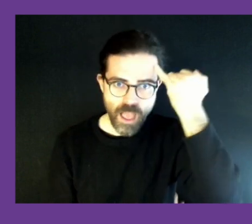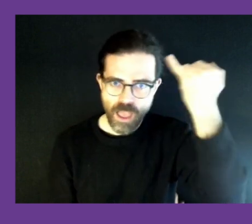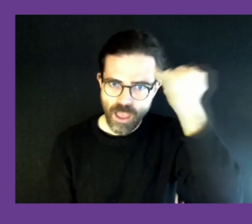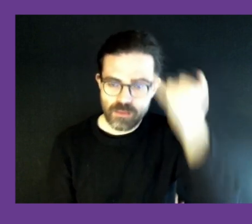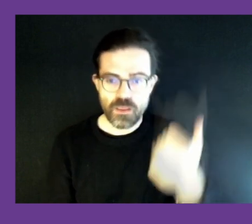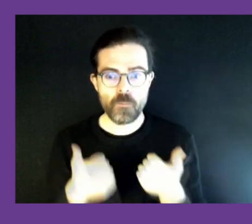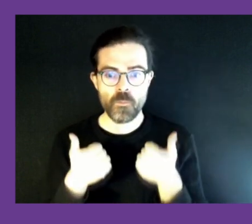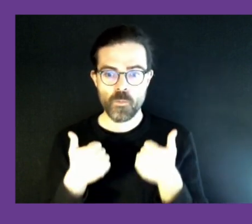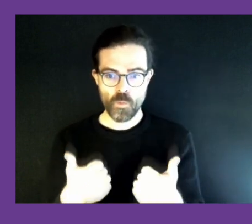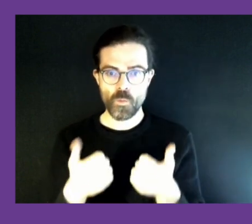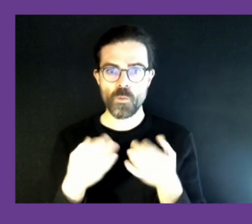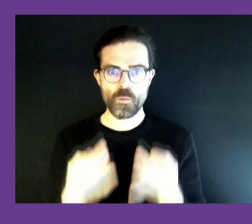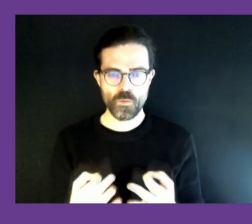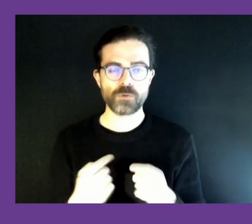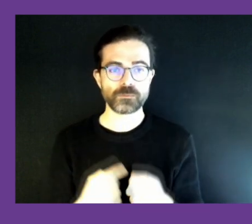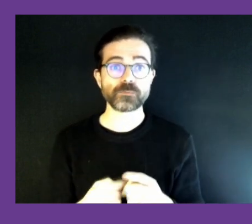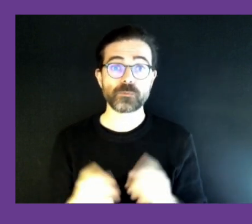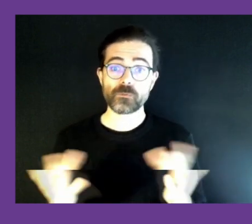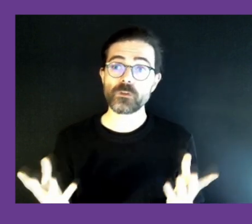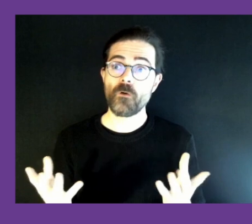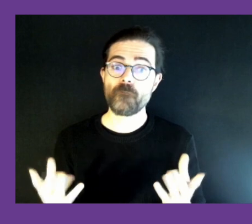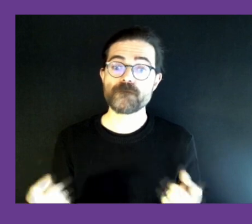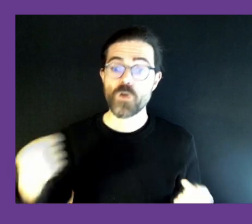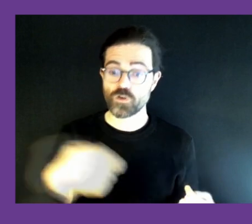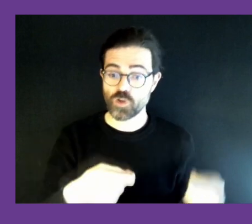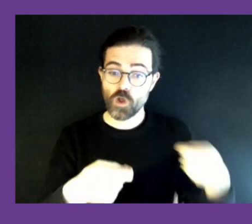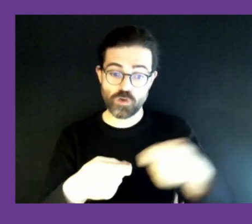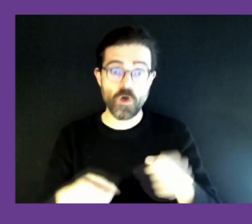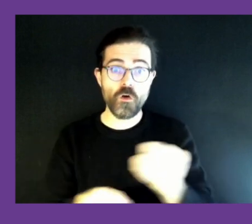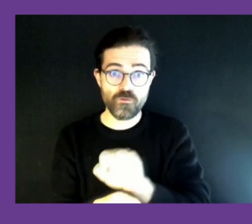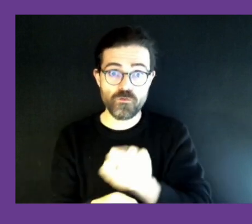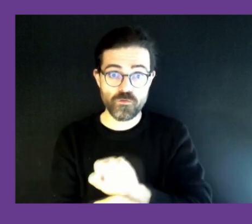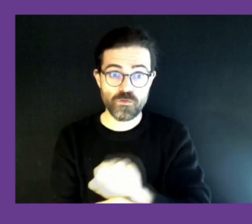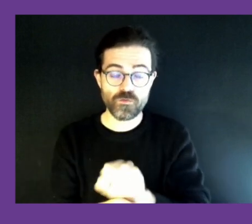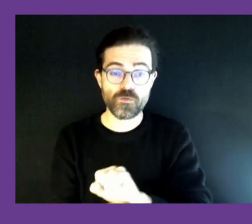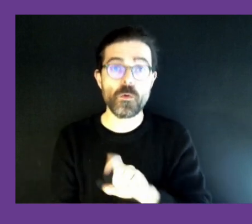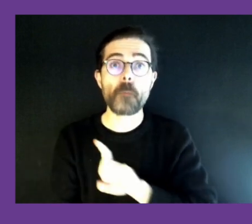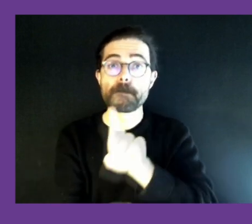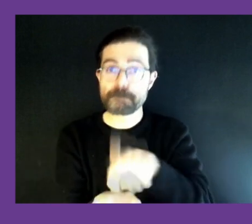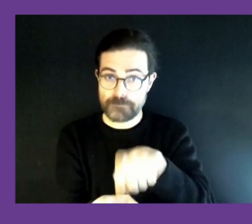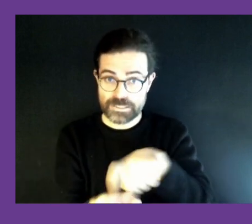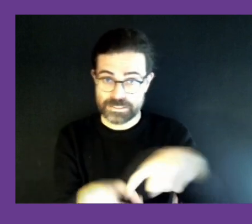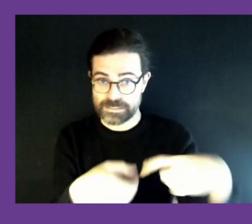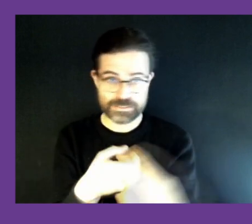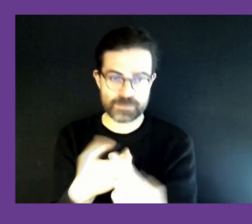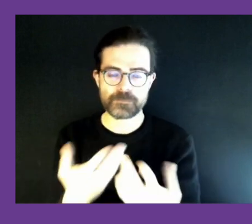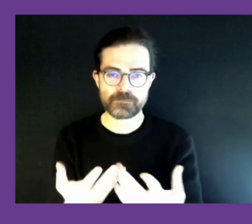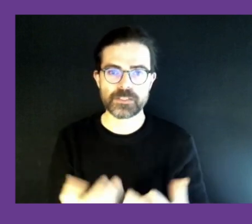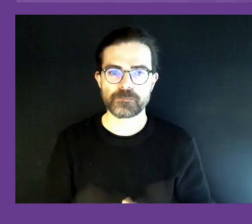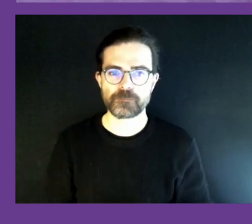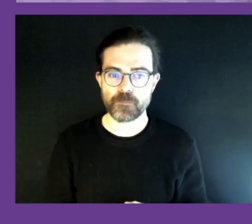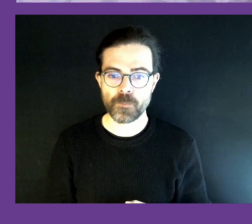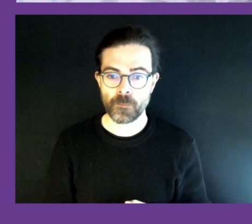and also to encourage you to participate in standardization. I can see we have a very high number